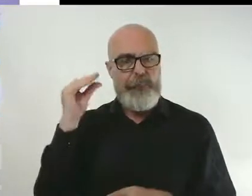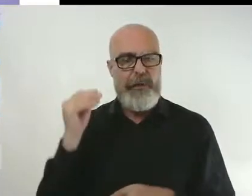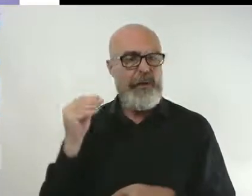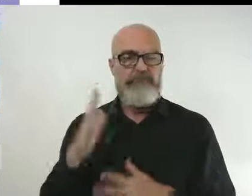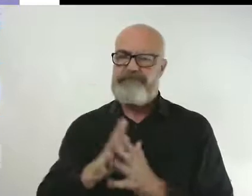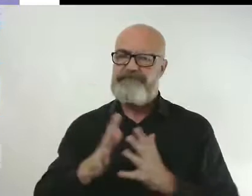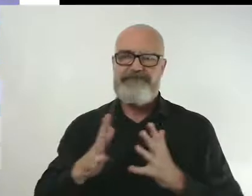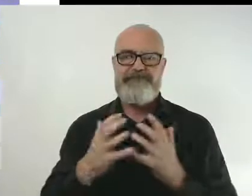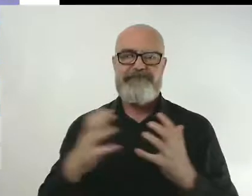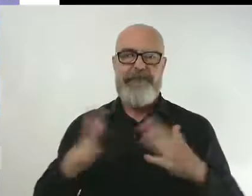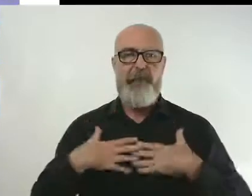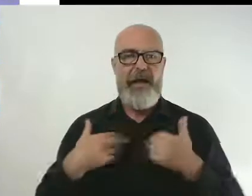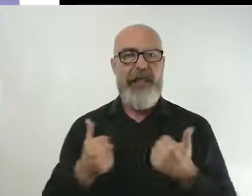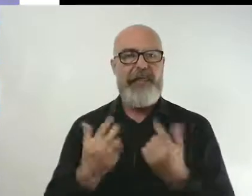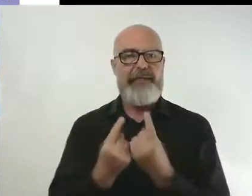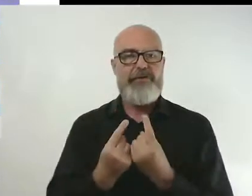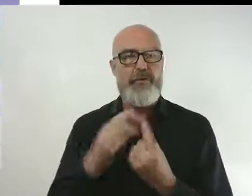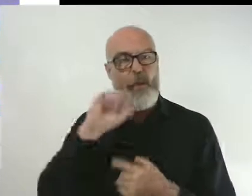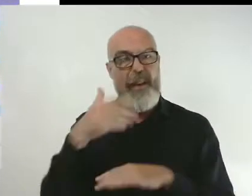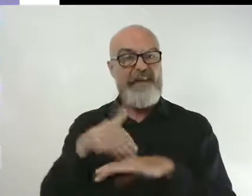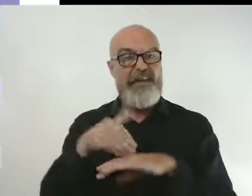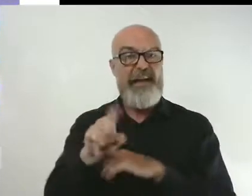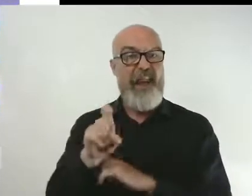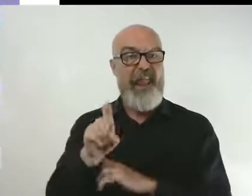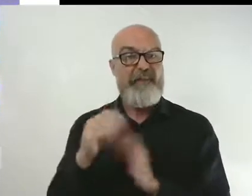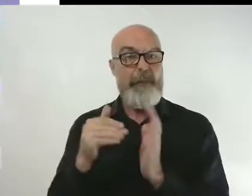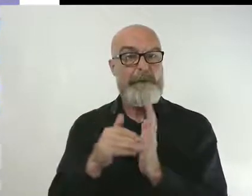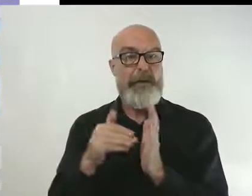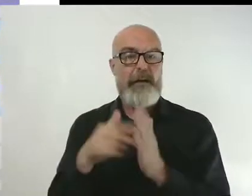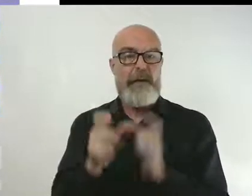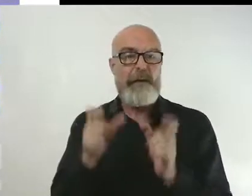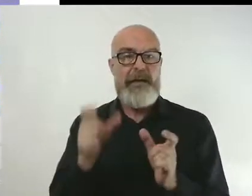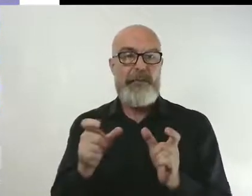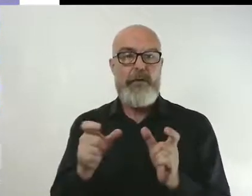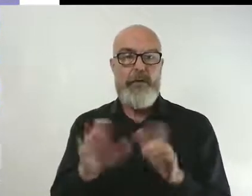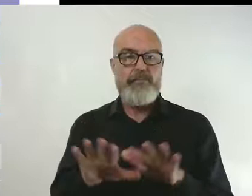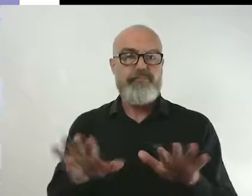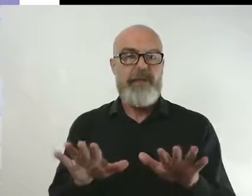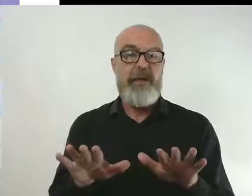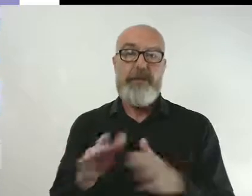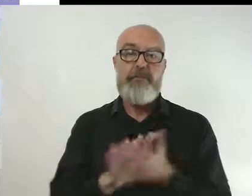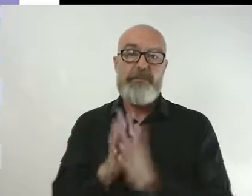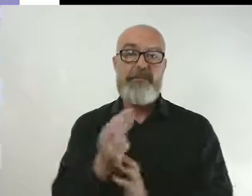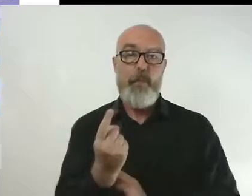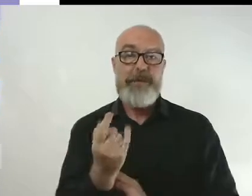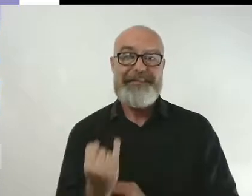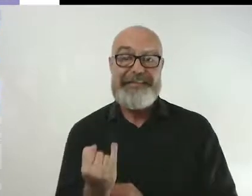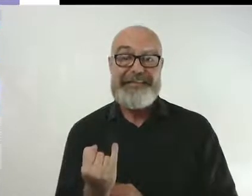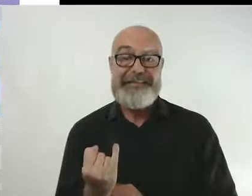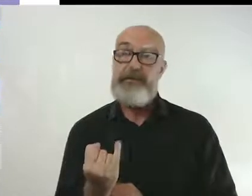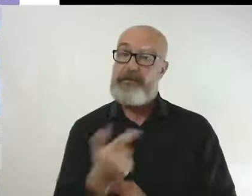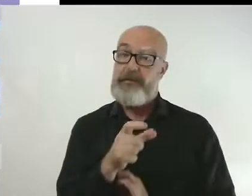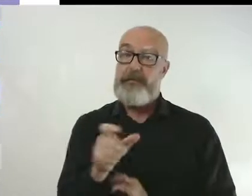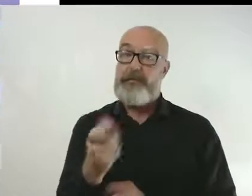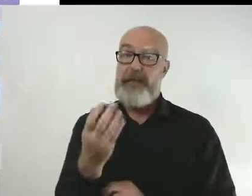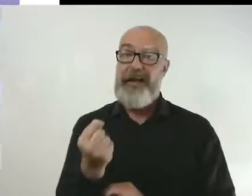Hearing loss is a major public health issue, estimated to affect over 11 million people across the UK, which